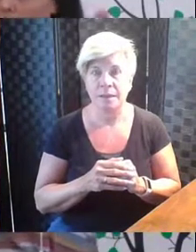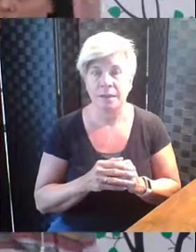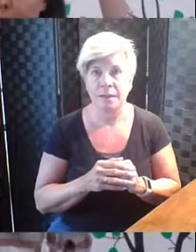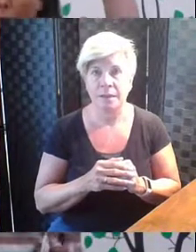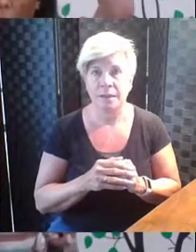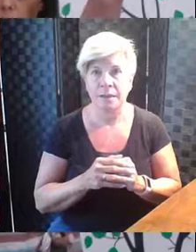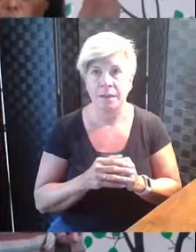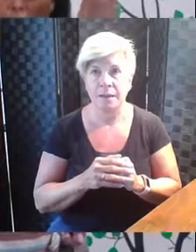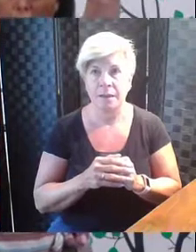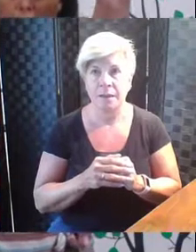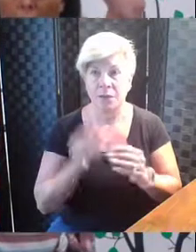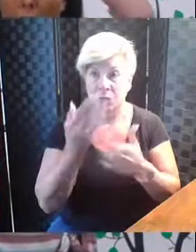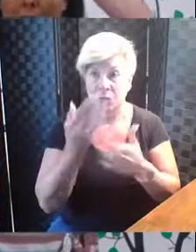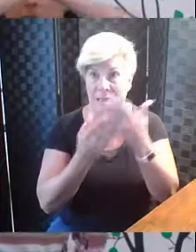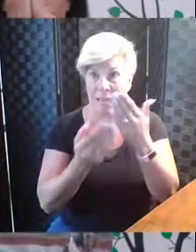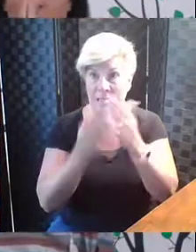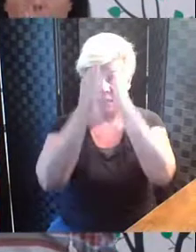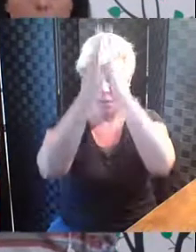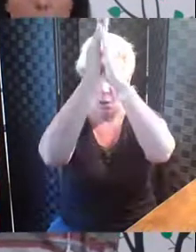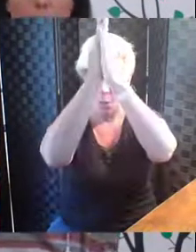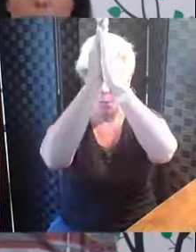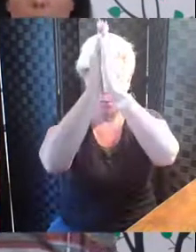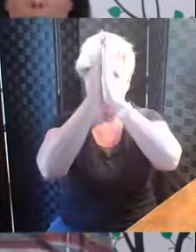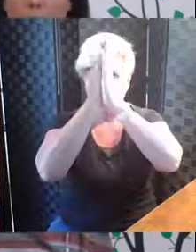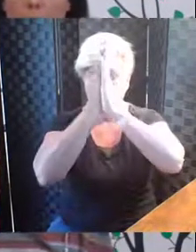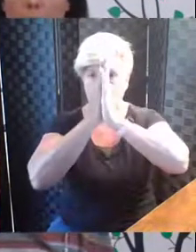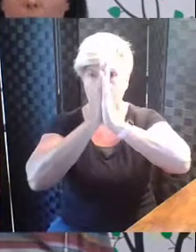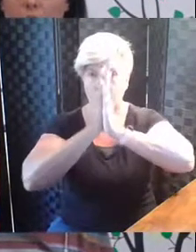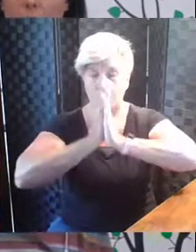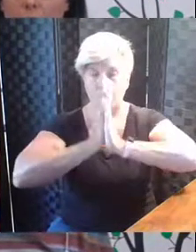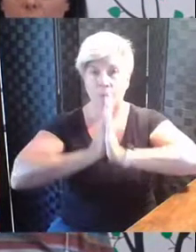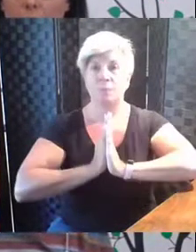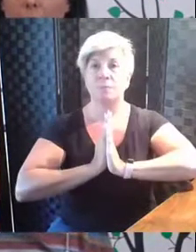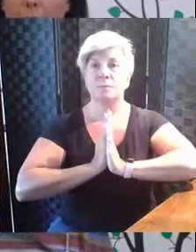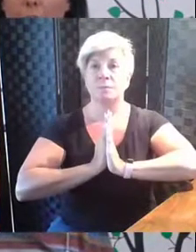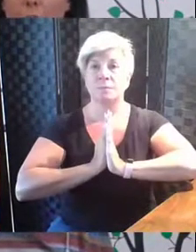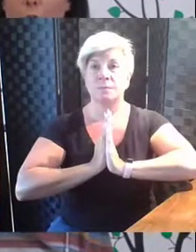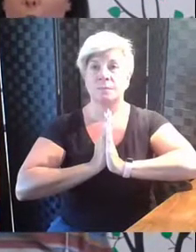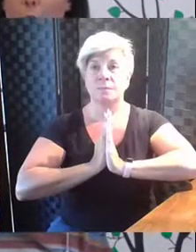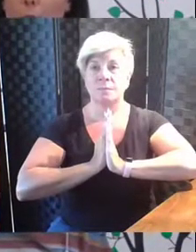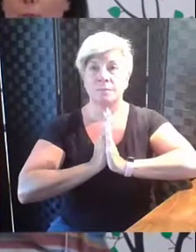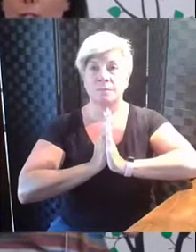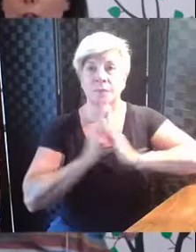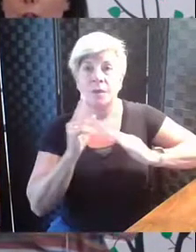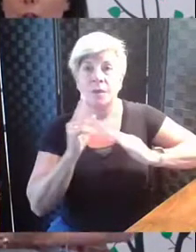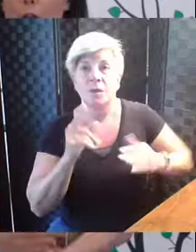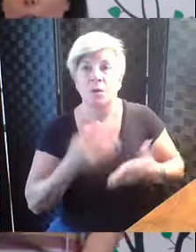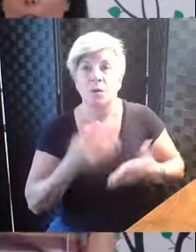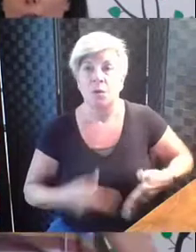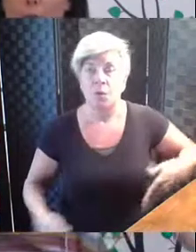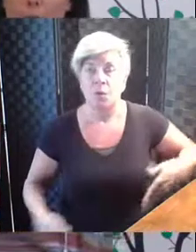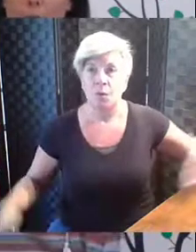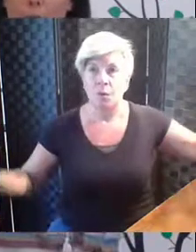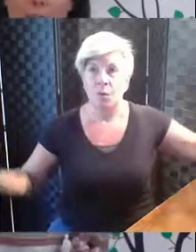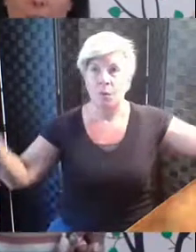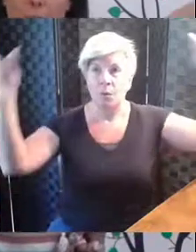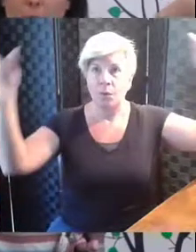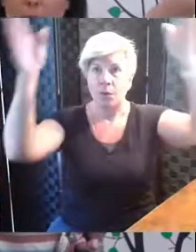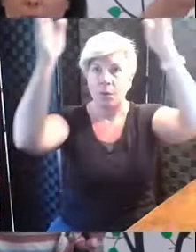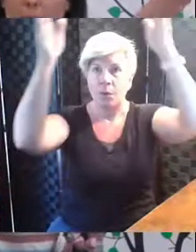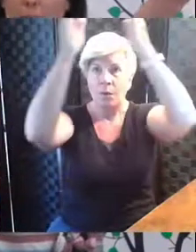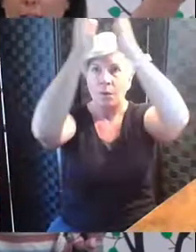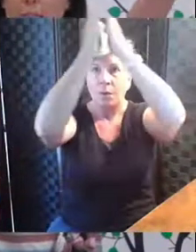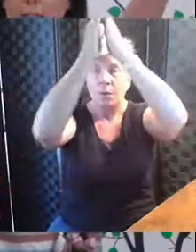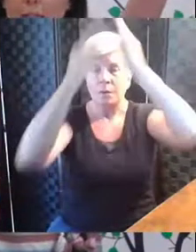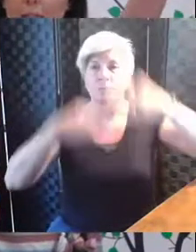we're going to bring those hands down right in front of your chest, okay? So when we bring our arms up like this, we're